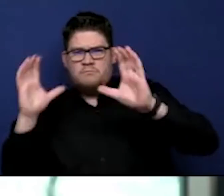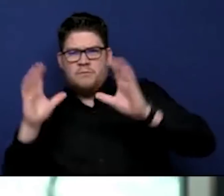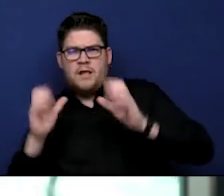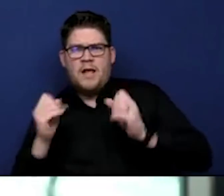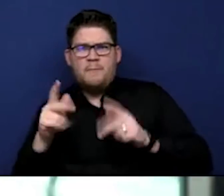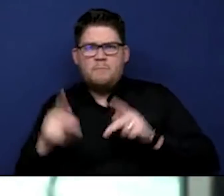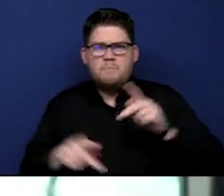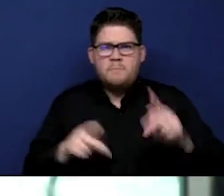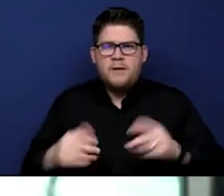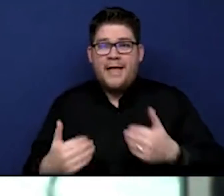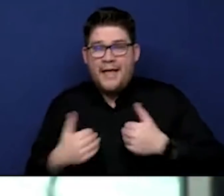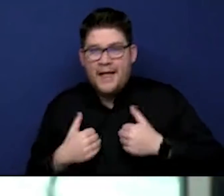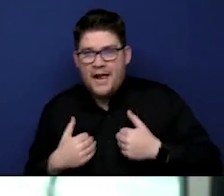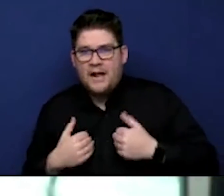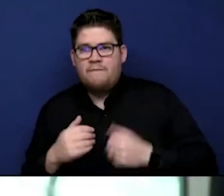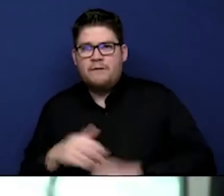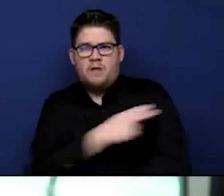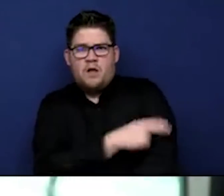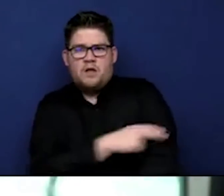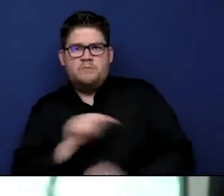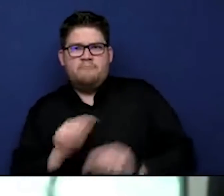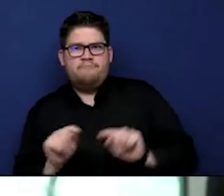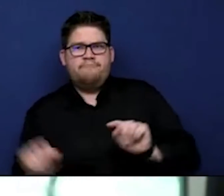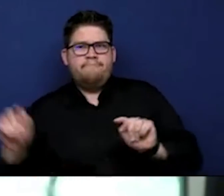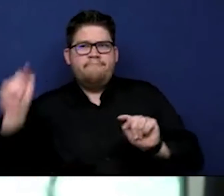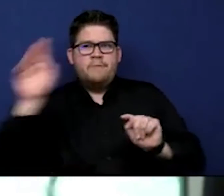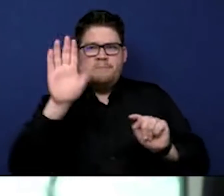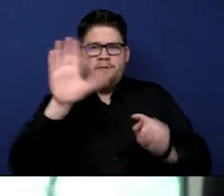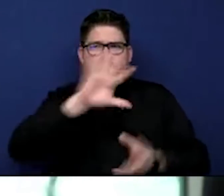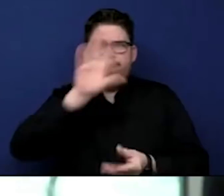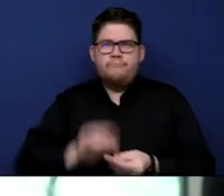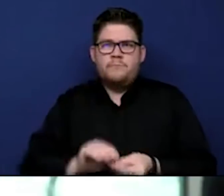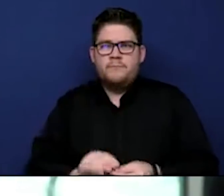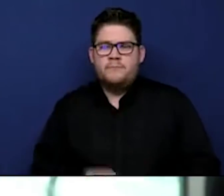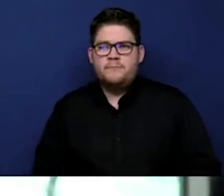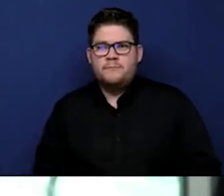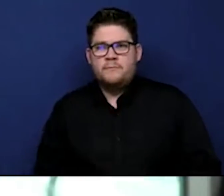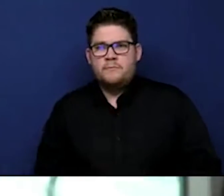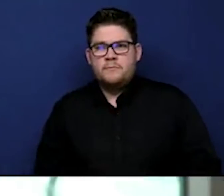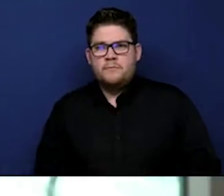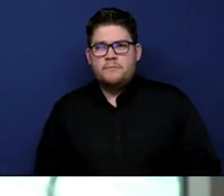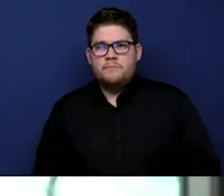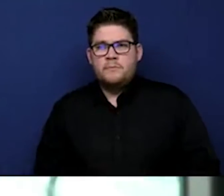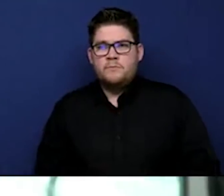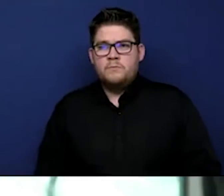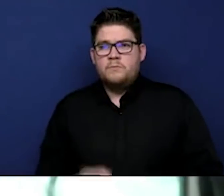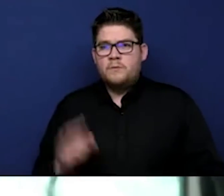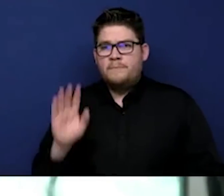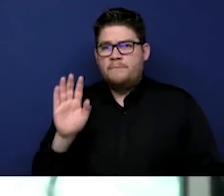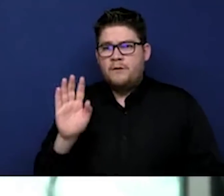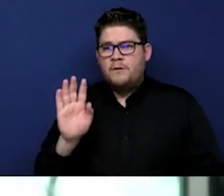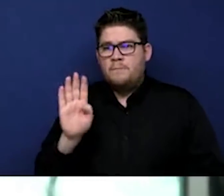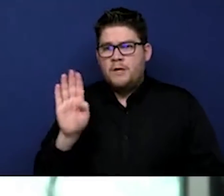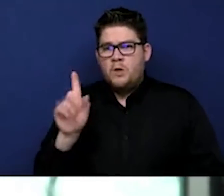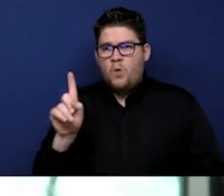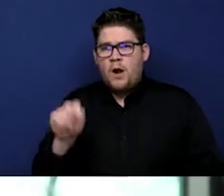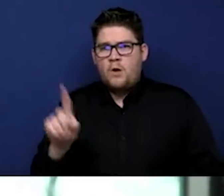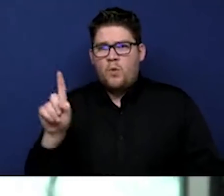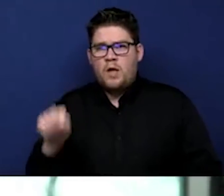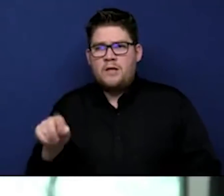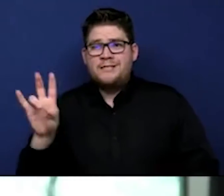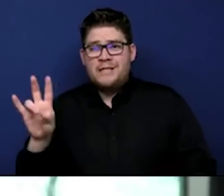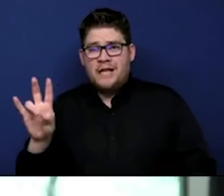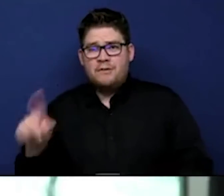variants of concern. So far, it is the B117, the UK variant,